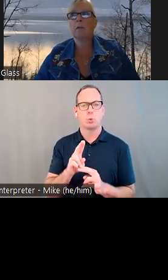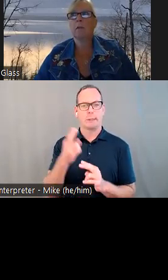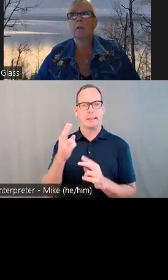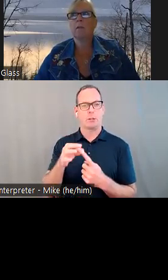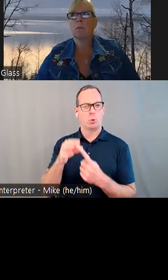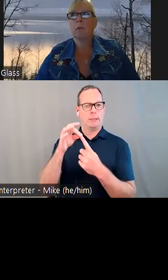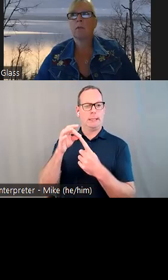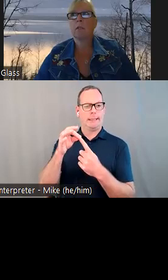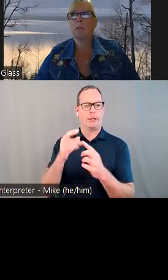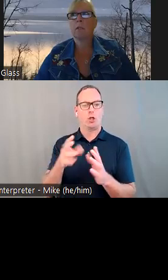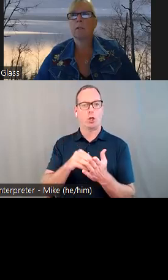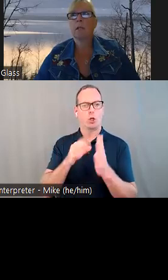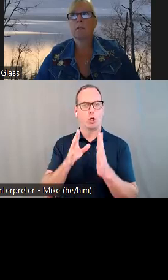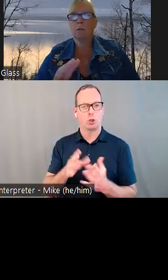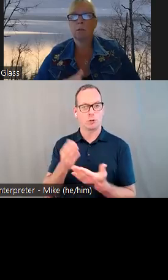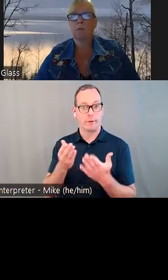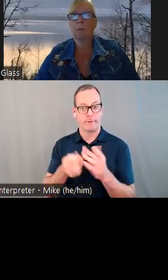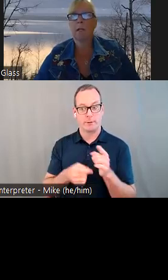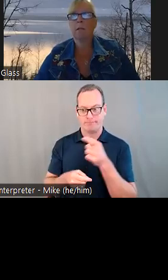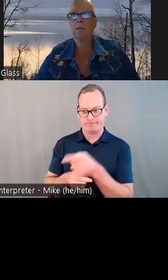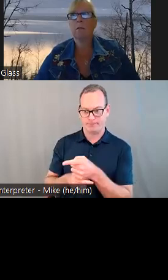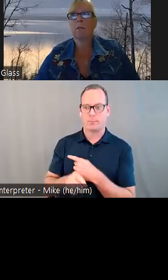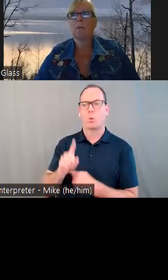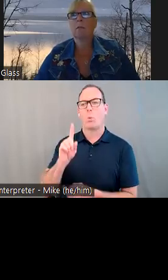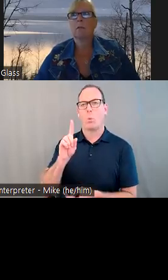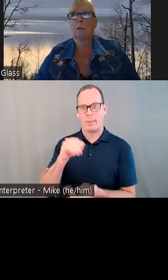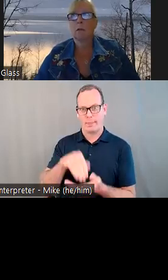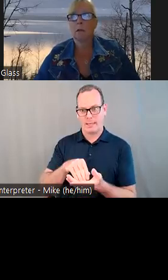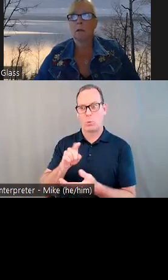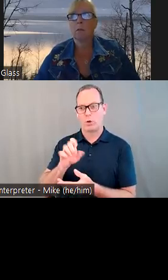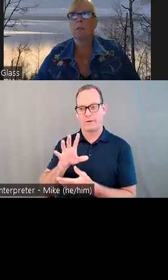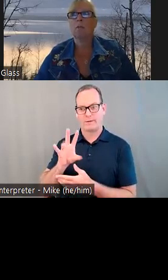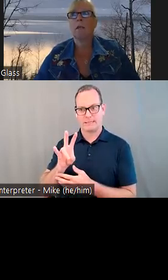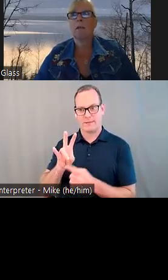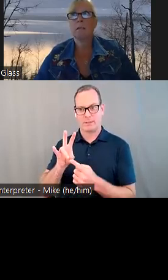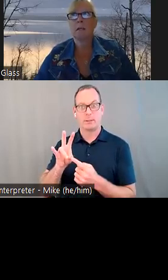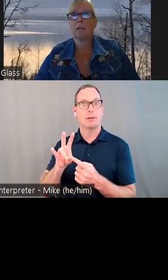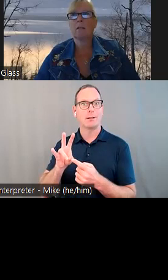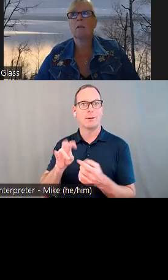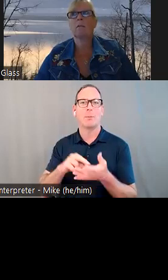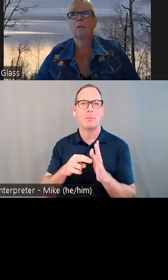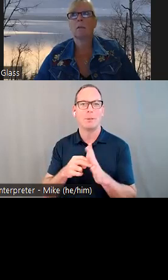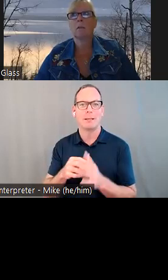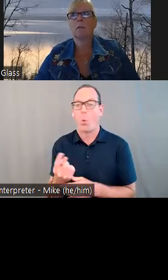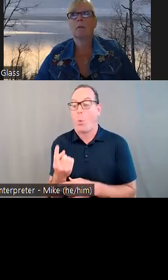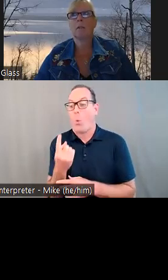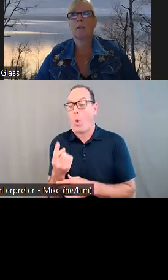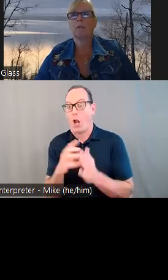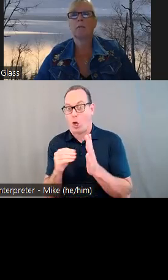1,157. So one of these learners has 2 service plans, which is why this says